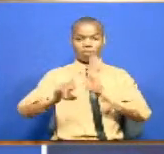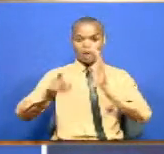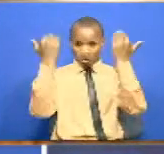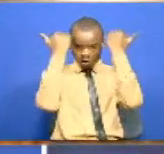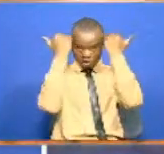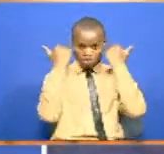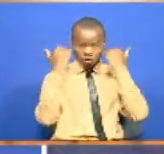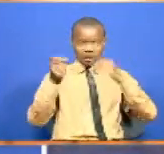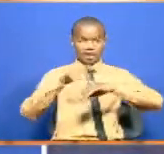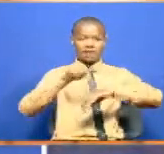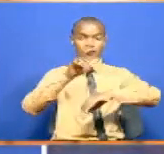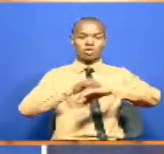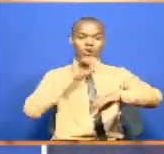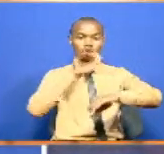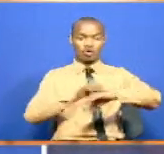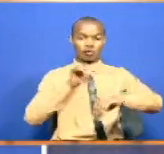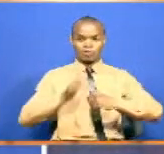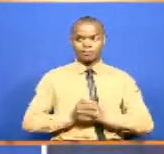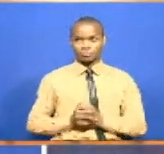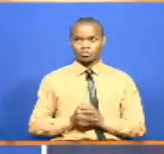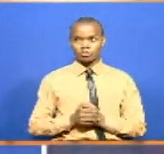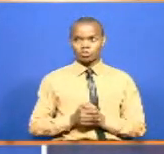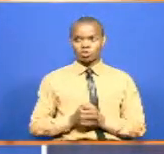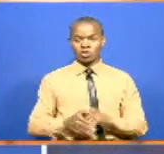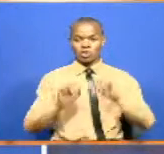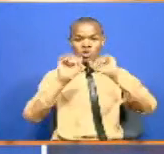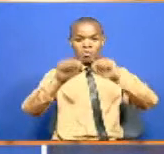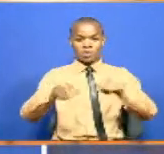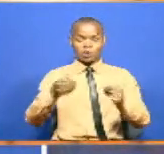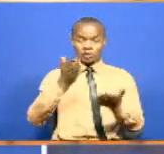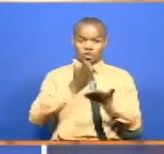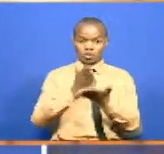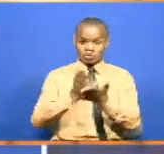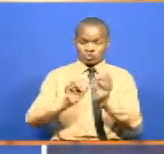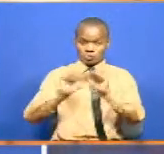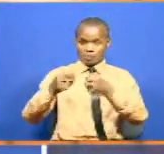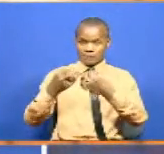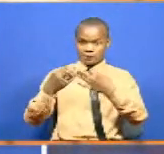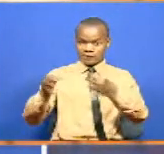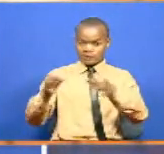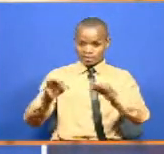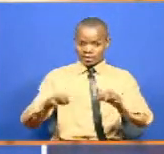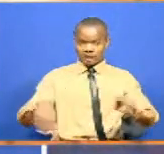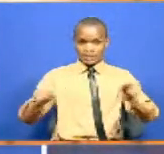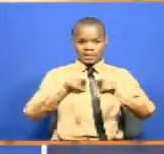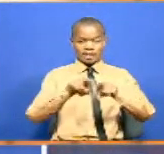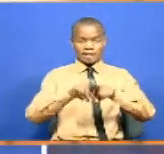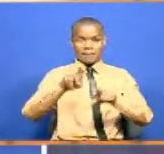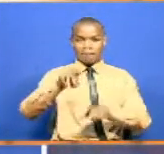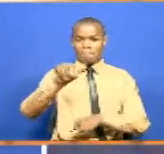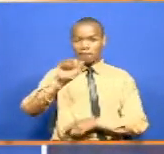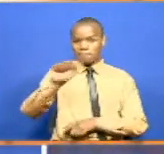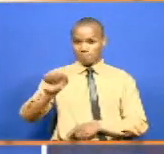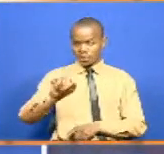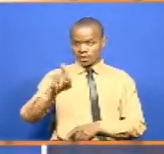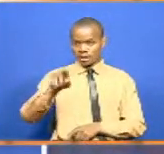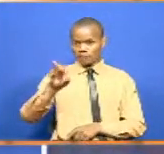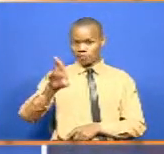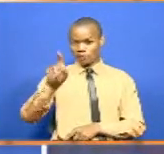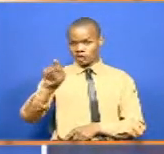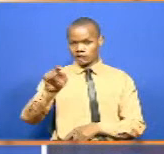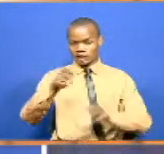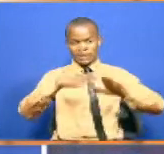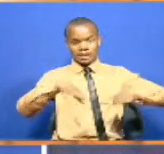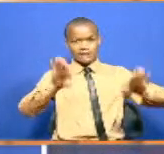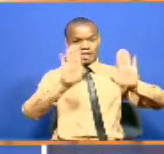kufanya hivyo. They will be at liberty to apply for temporary release of the said passports should need arise for them to travel out